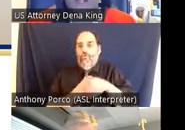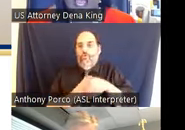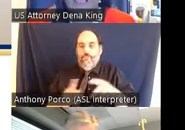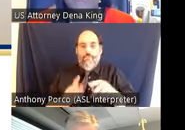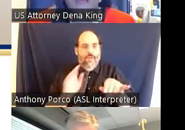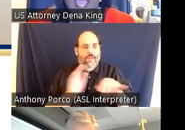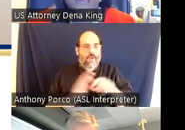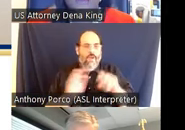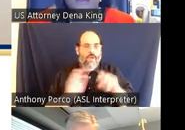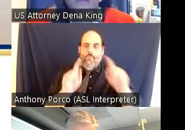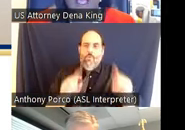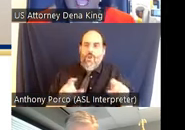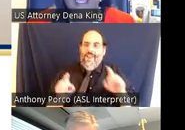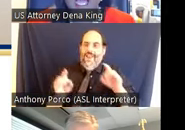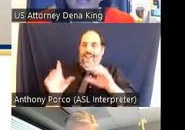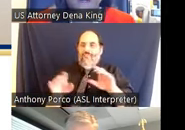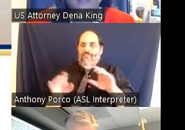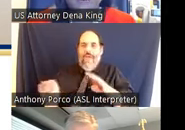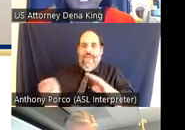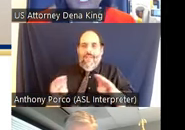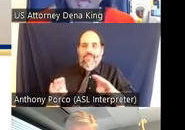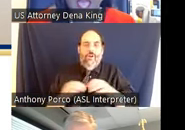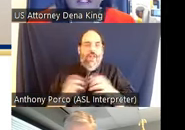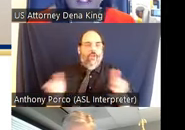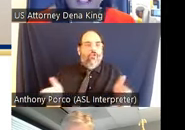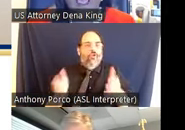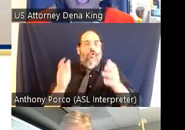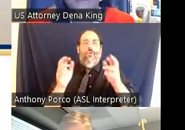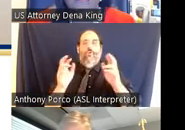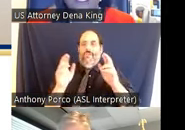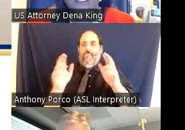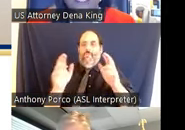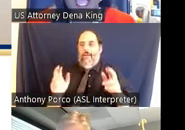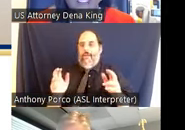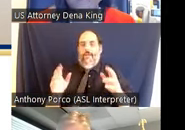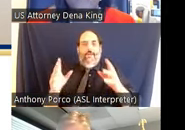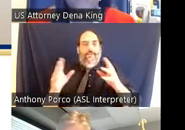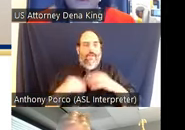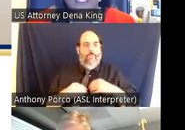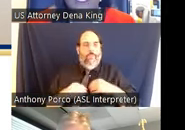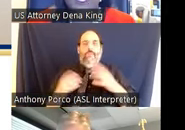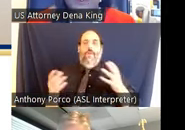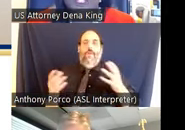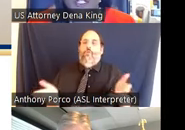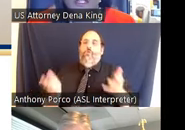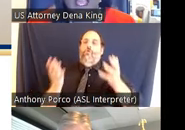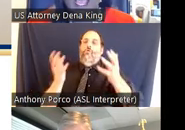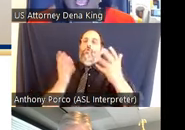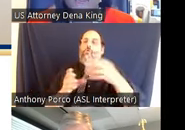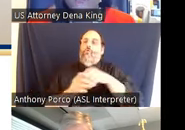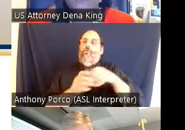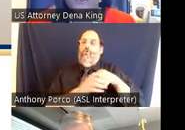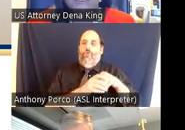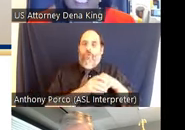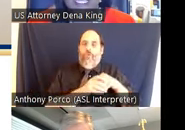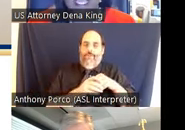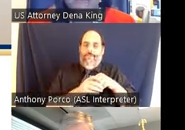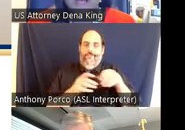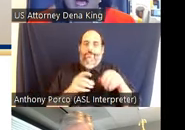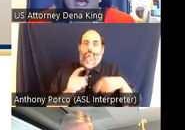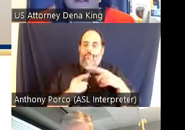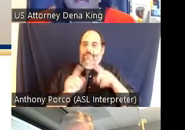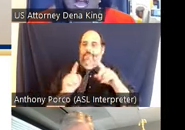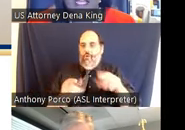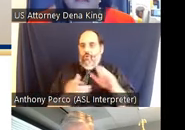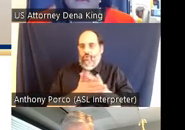and reporting hateful behavior, and how to foster respect, acceptance, and promote inclusion in the school setting